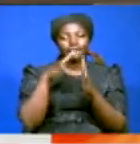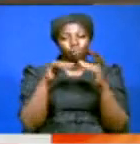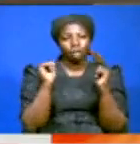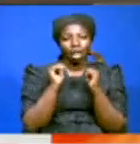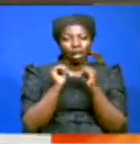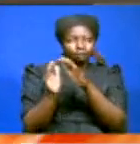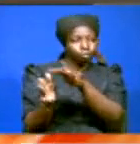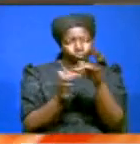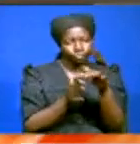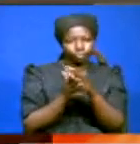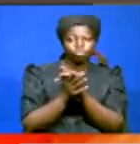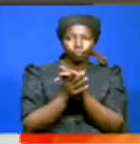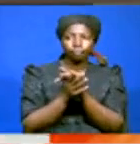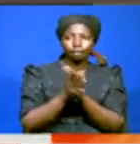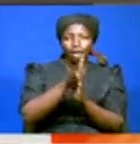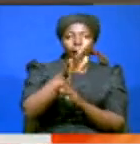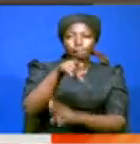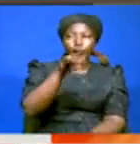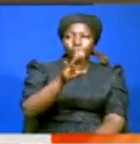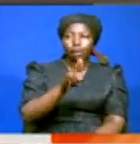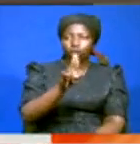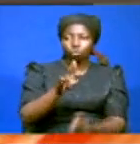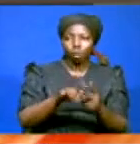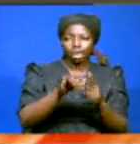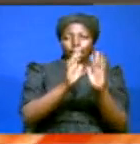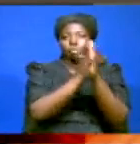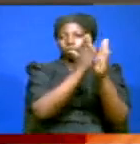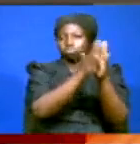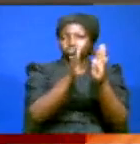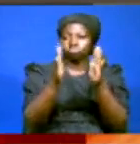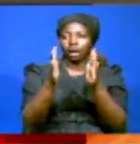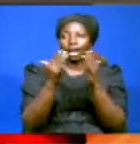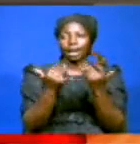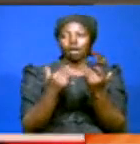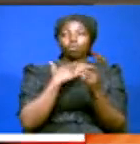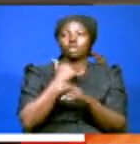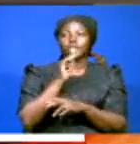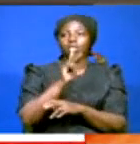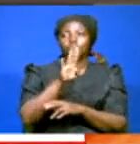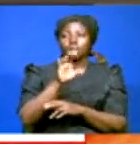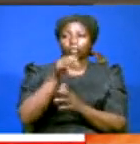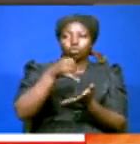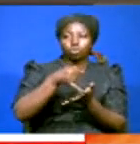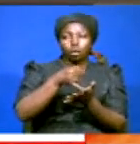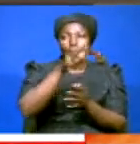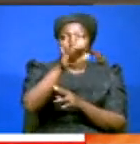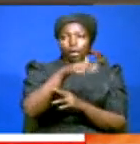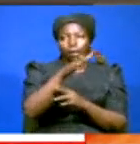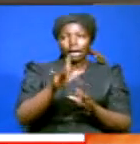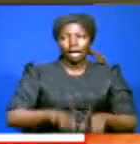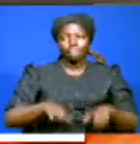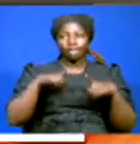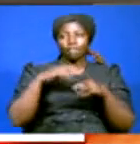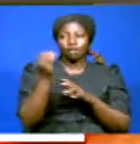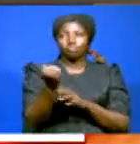The Parliamentary Broadcast and Library Committee now want the Kenya Broadcasting Corporation to include parliamentary live broadcast the